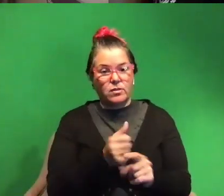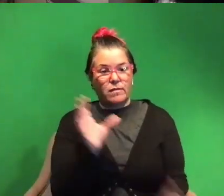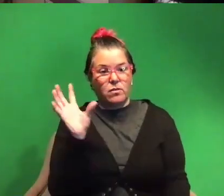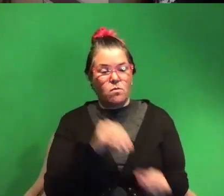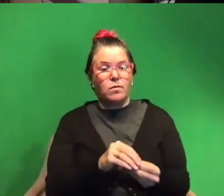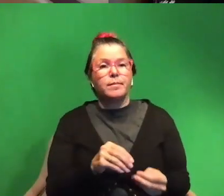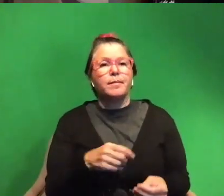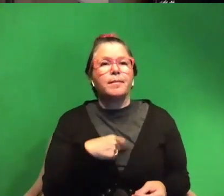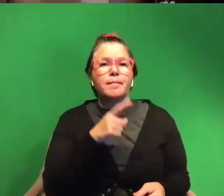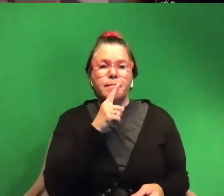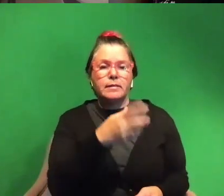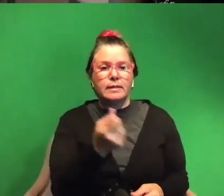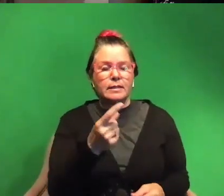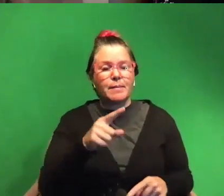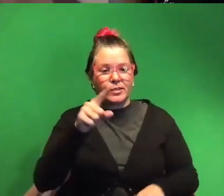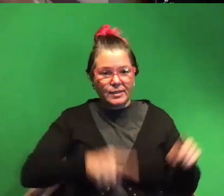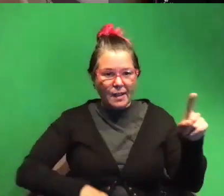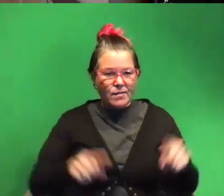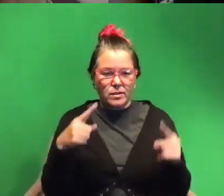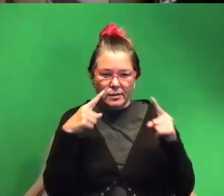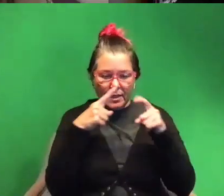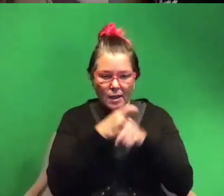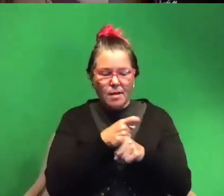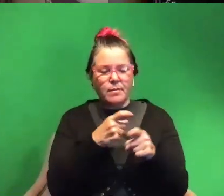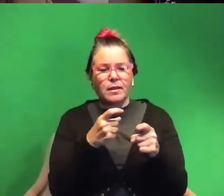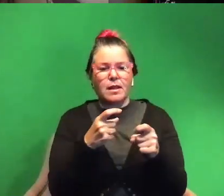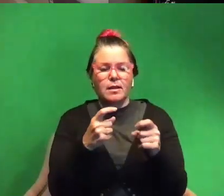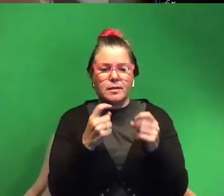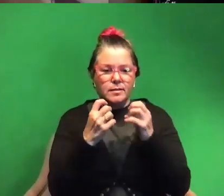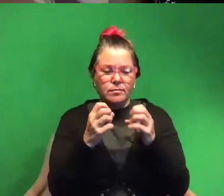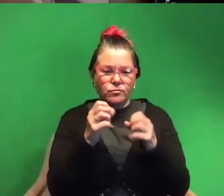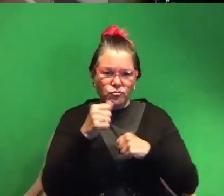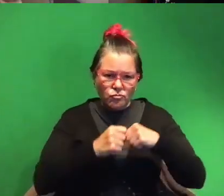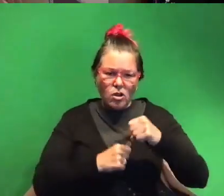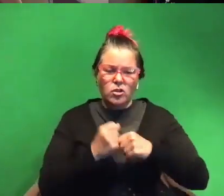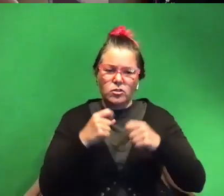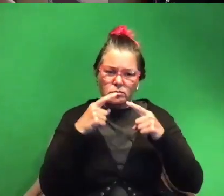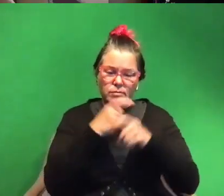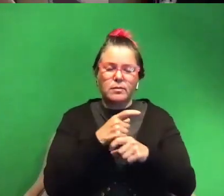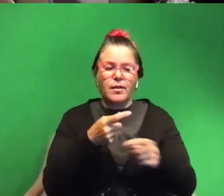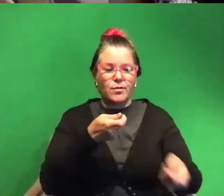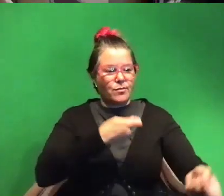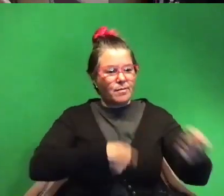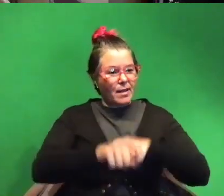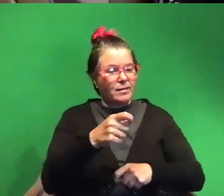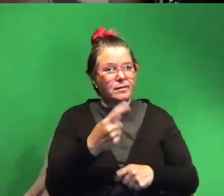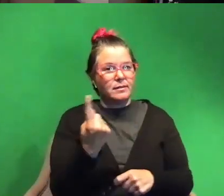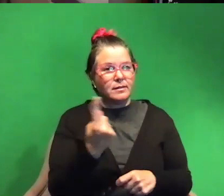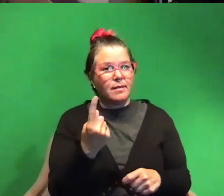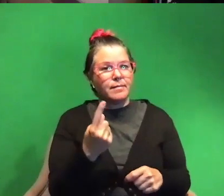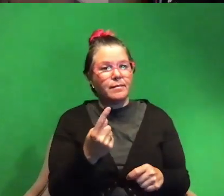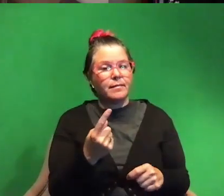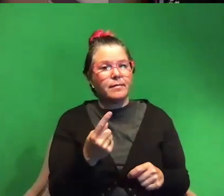take something that was diverse and complex and really rich in structure and then replace it with something that is, you know, sort of this